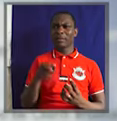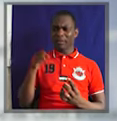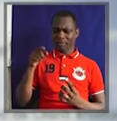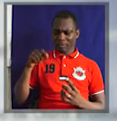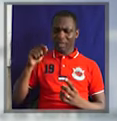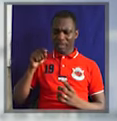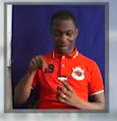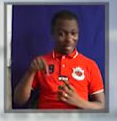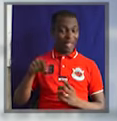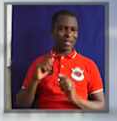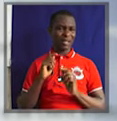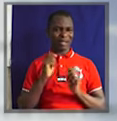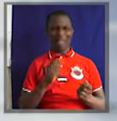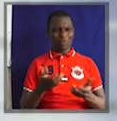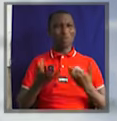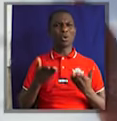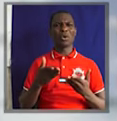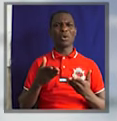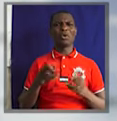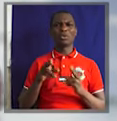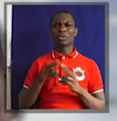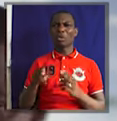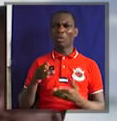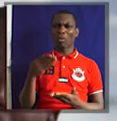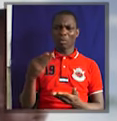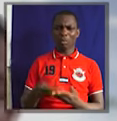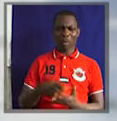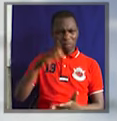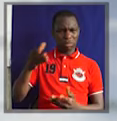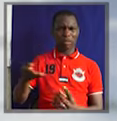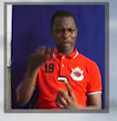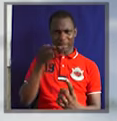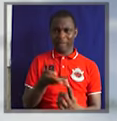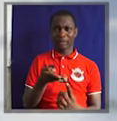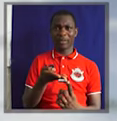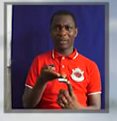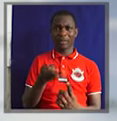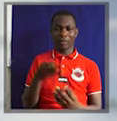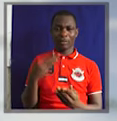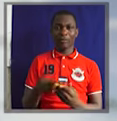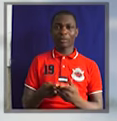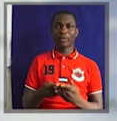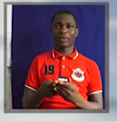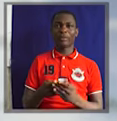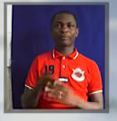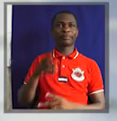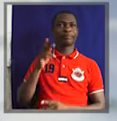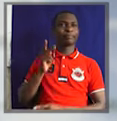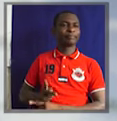wɔpɛ de adeɛ no akyɛ dada enti ampa ara so saa sika no bebree ɛna ɔde maa gehase gehase agye ɛde ahyɛ